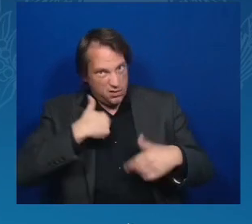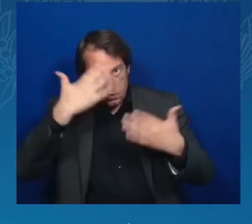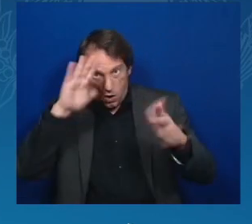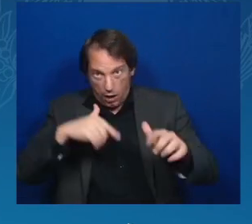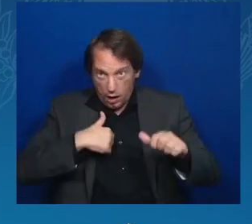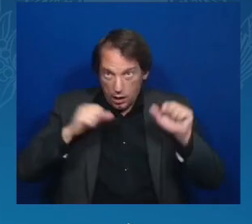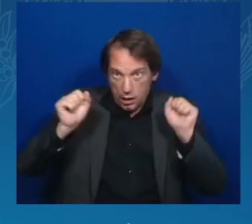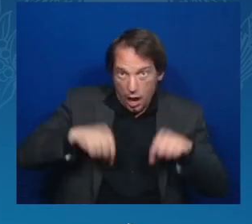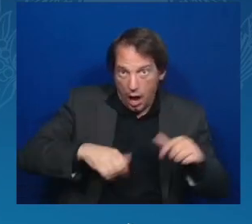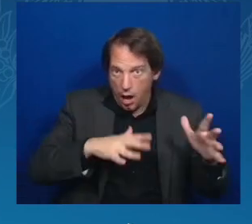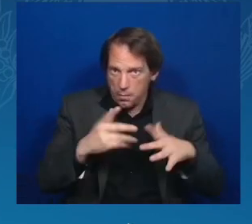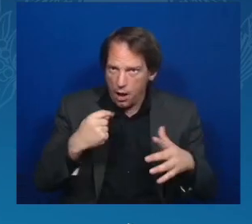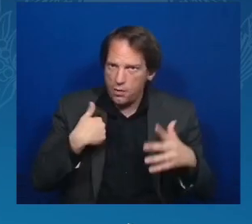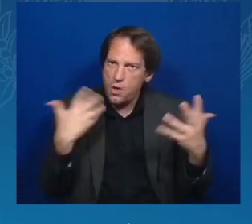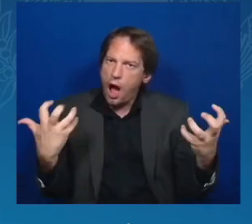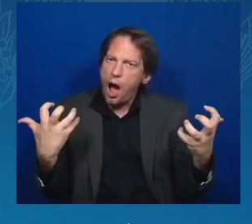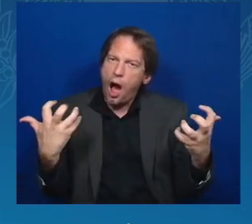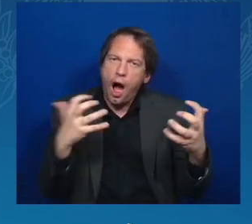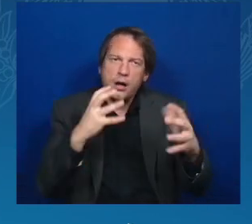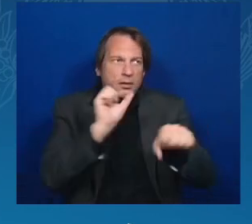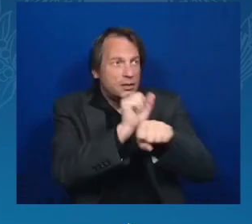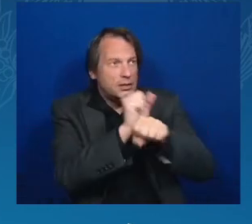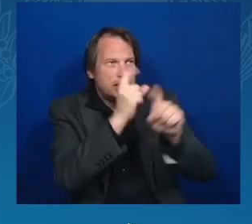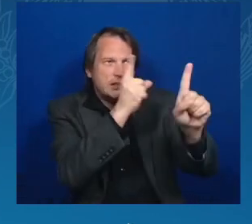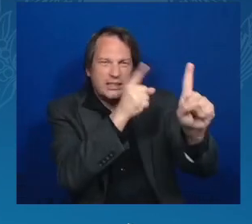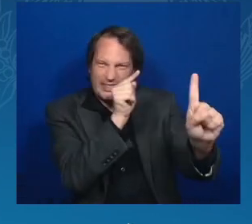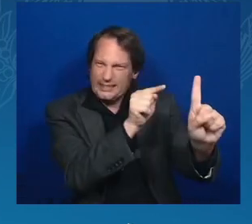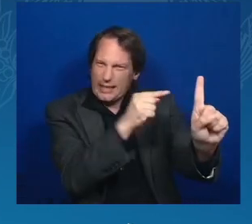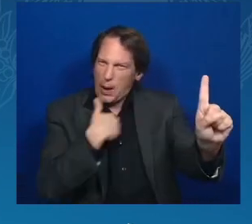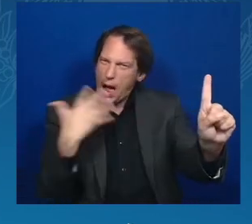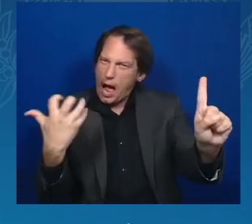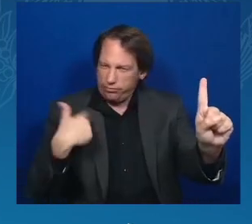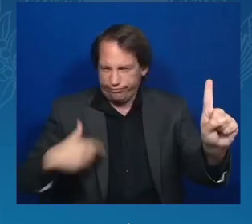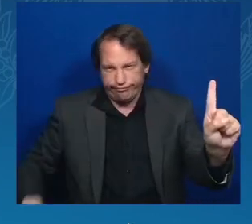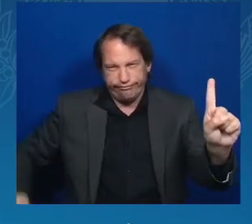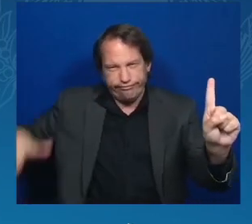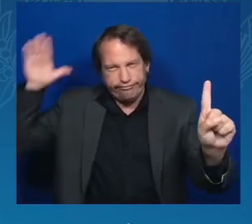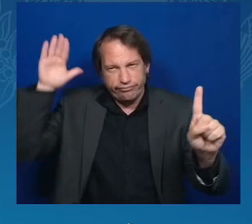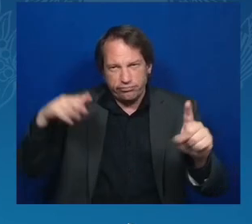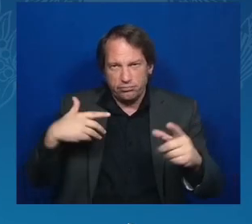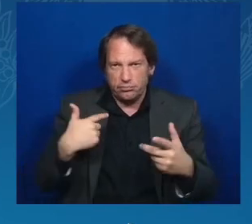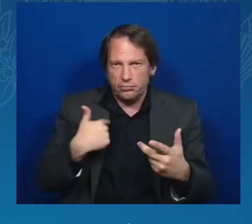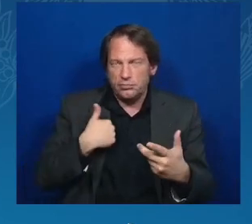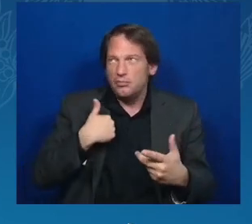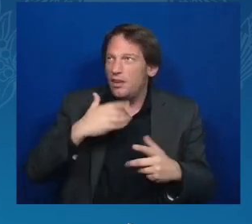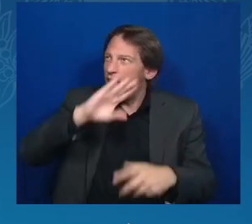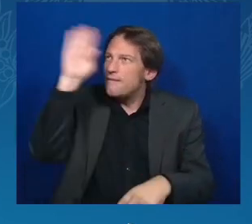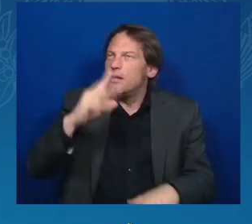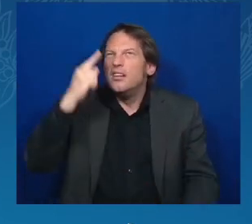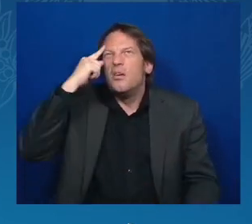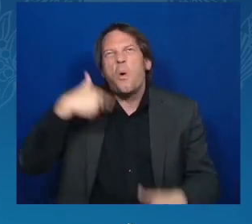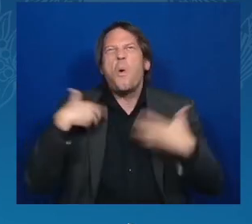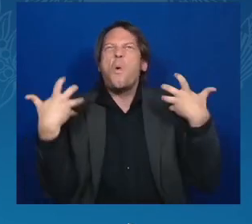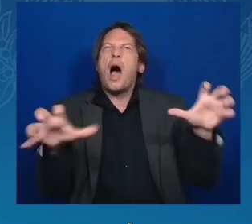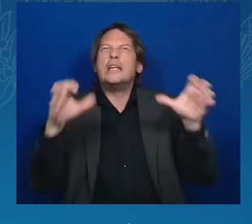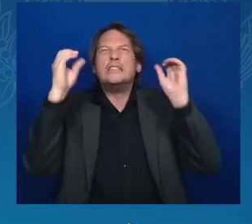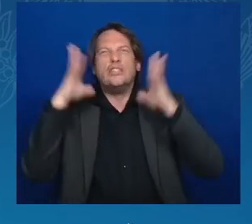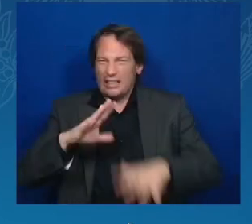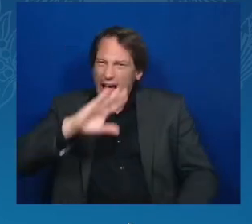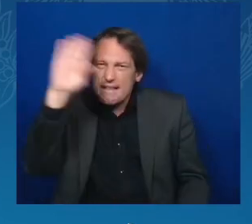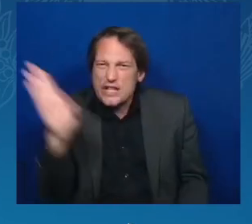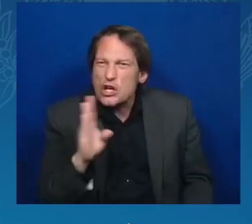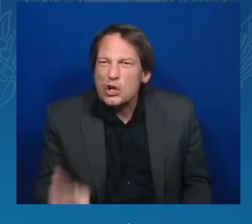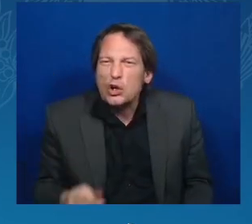go to college and graduate in order to do this, job that I love. I was 22 years